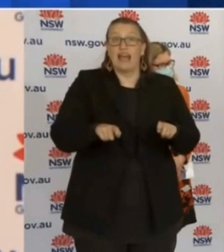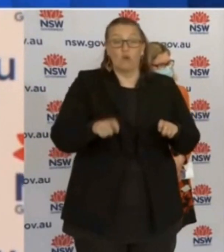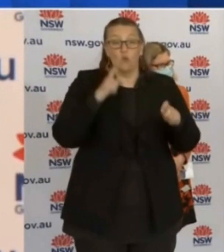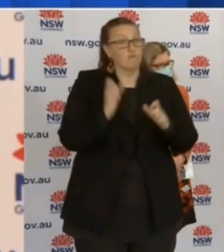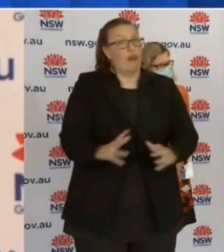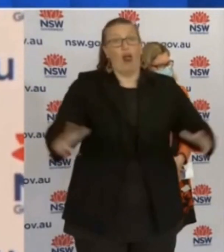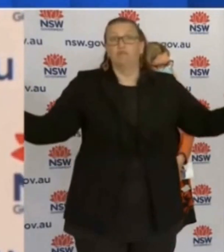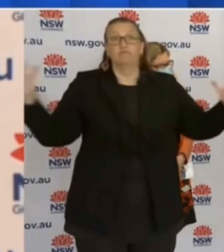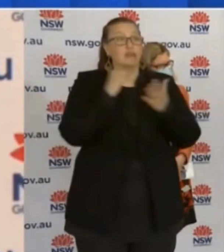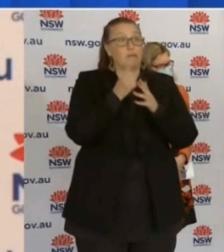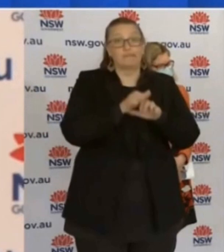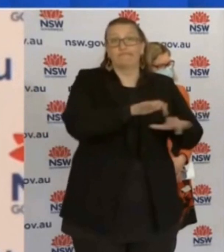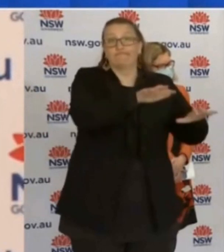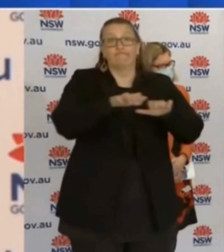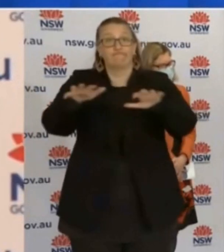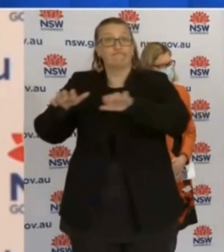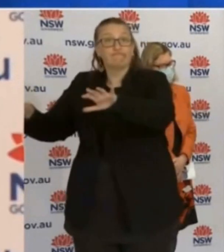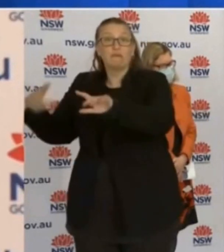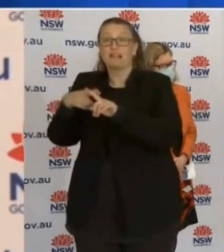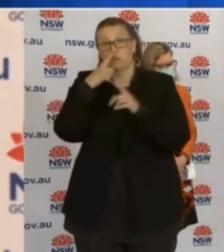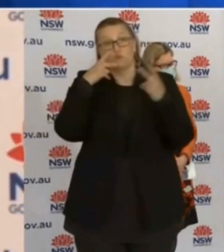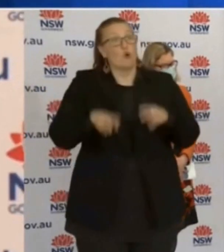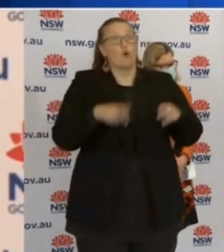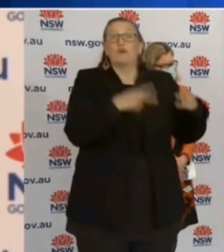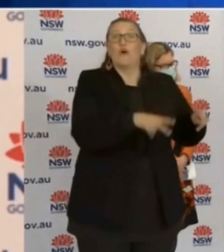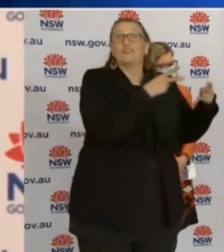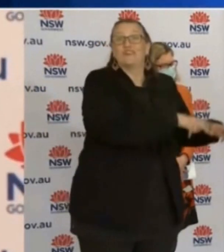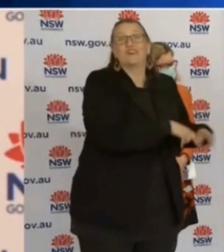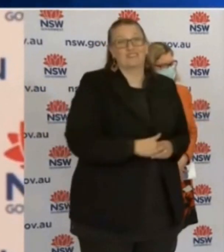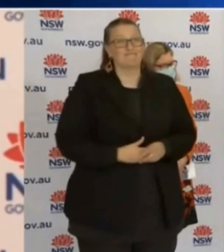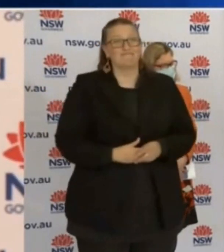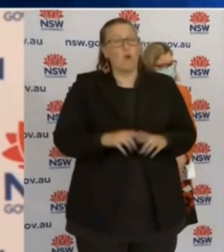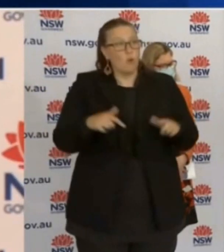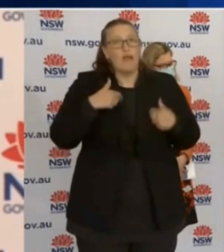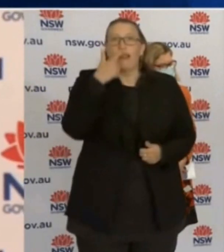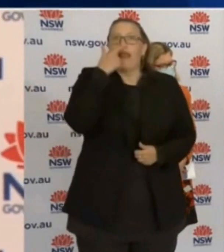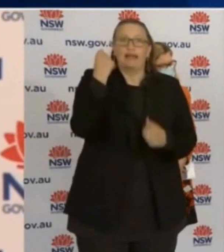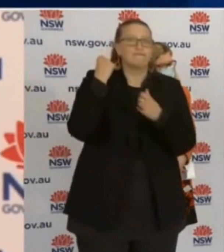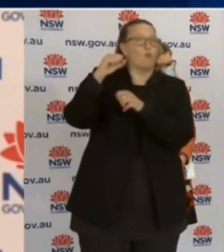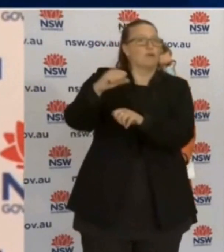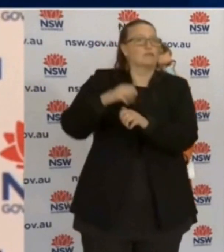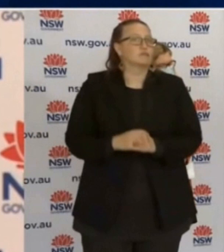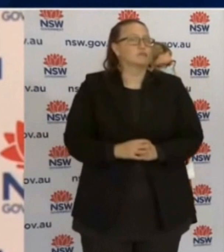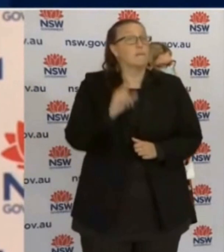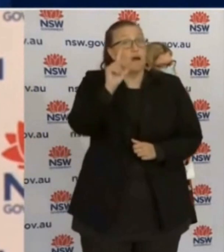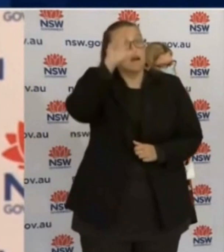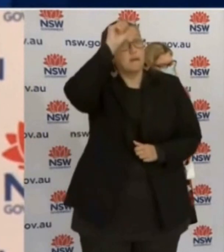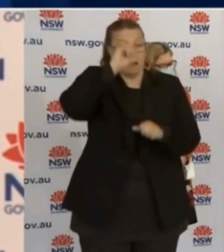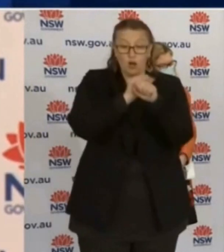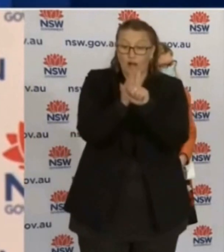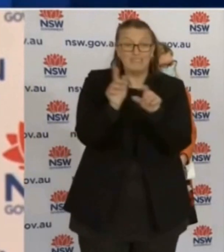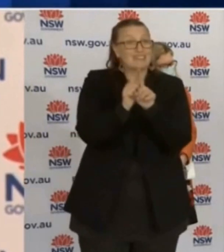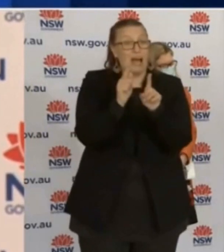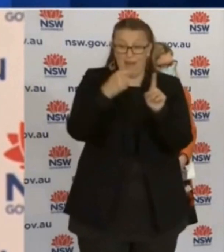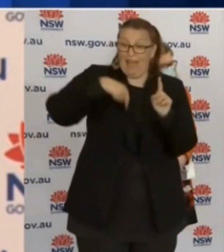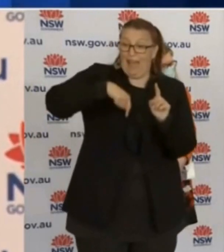COVID provided, unfortunately, on Australians. We managed to avoid those, but Delta is different and we need